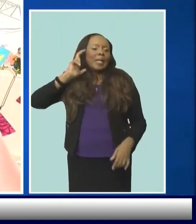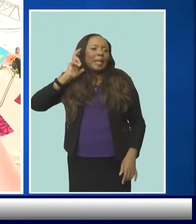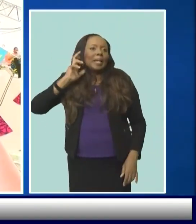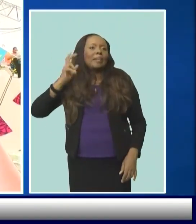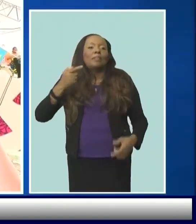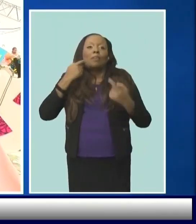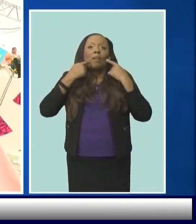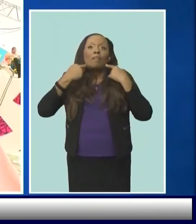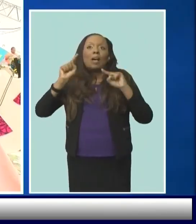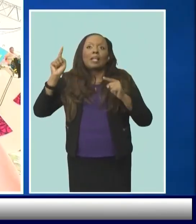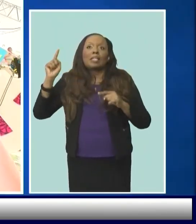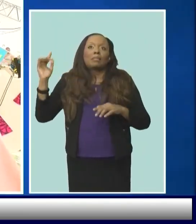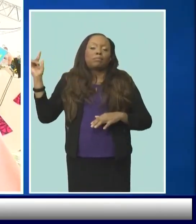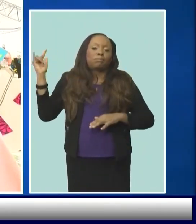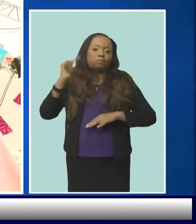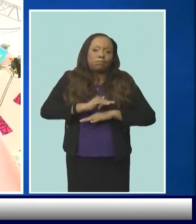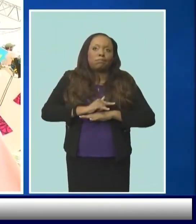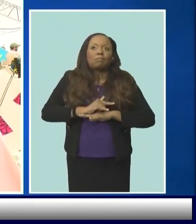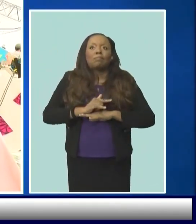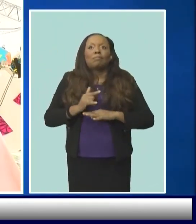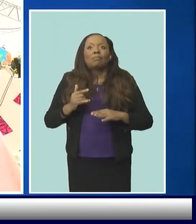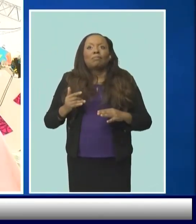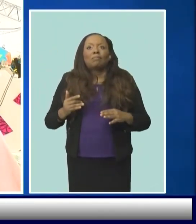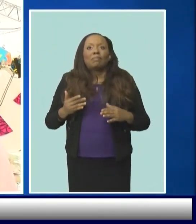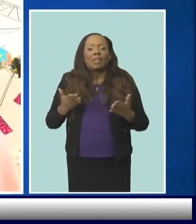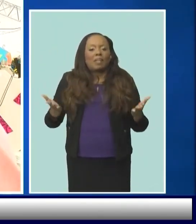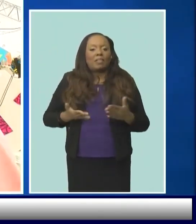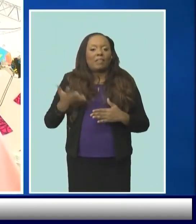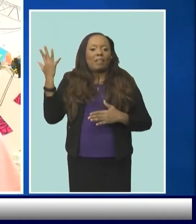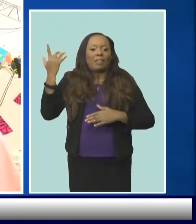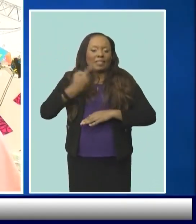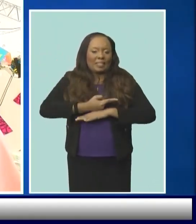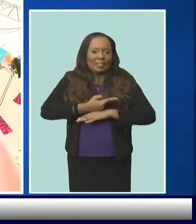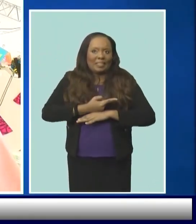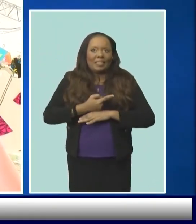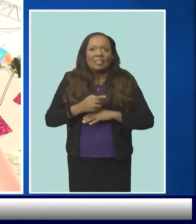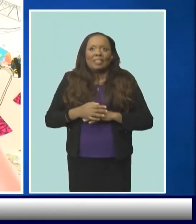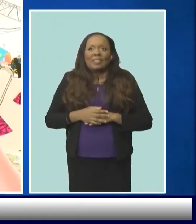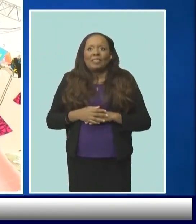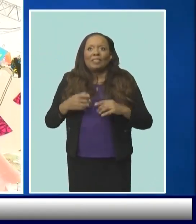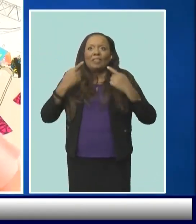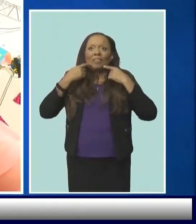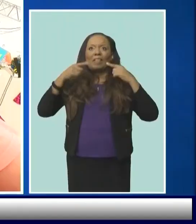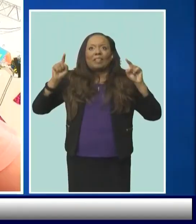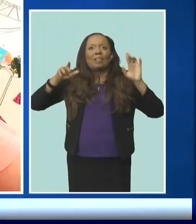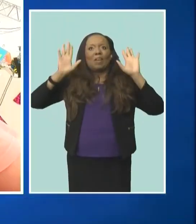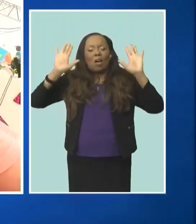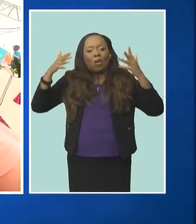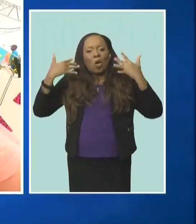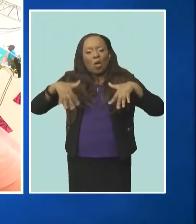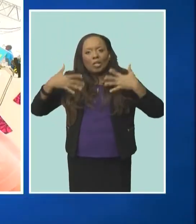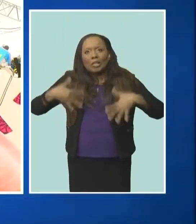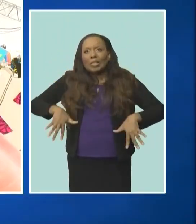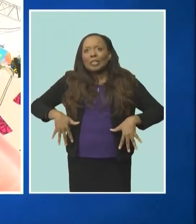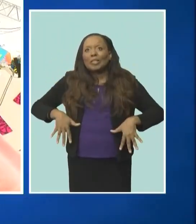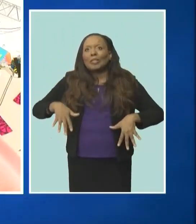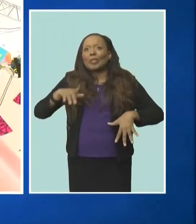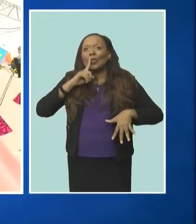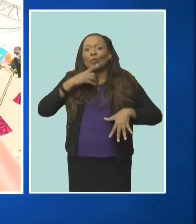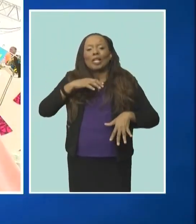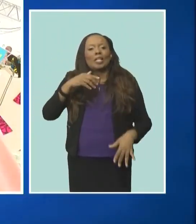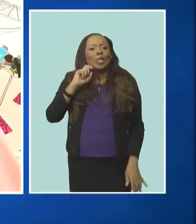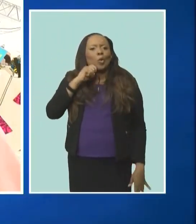here. We're in town for 5 days and yeah, we finally got here and it's awesome. There's really cool